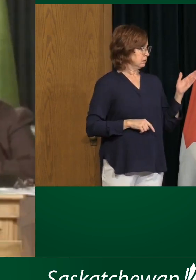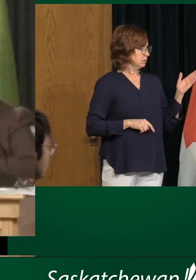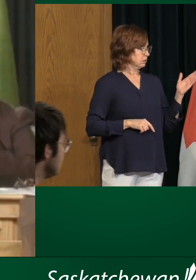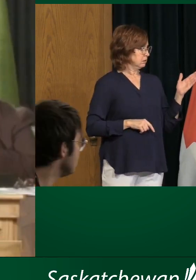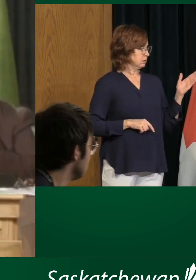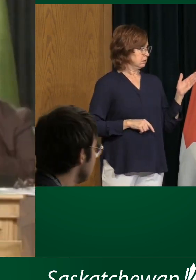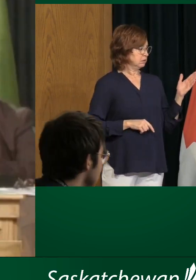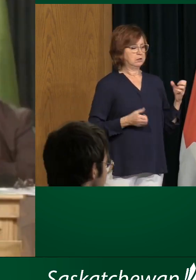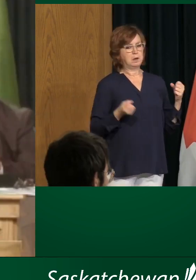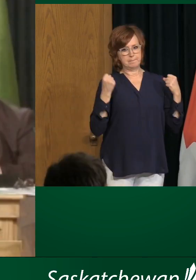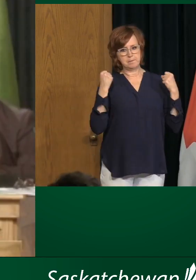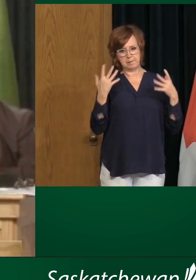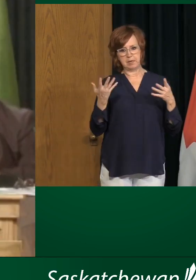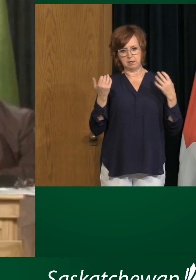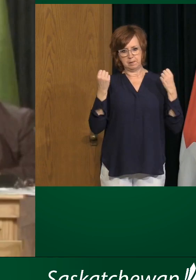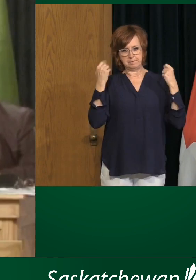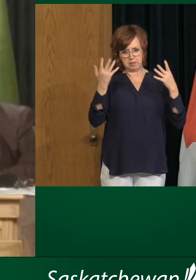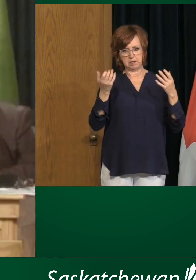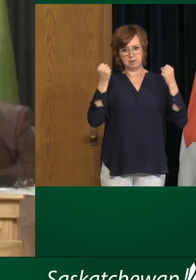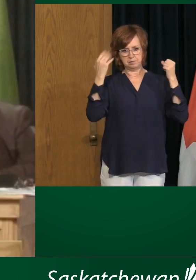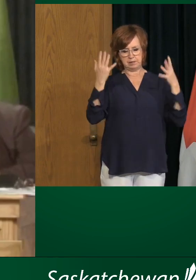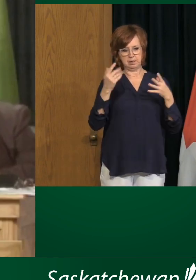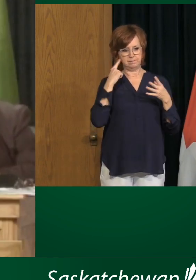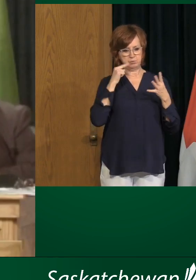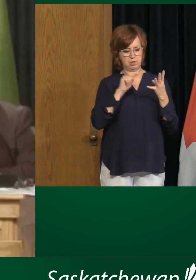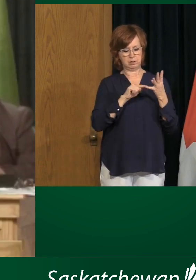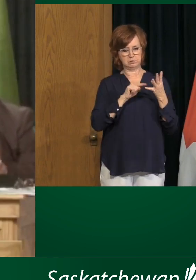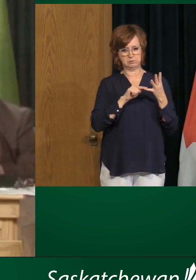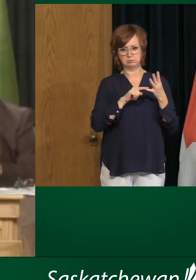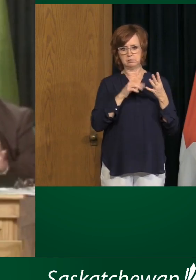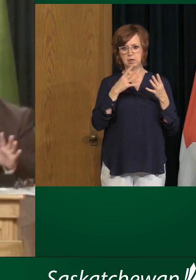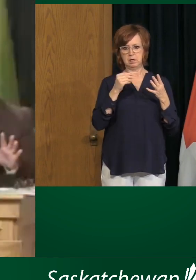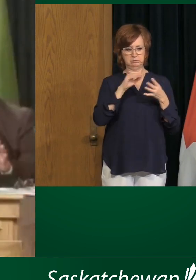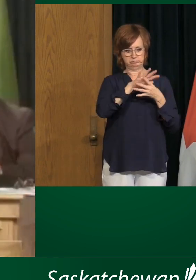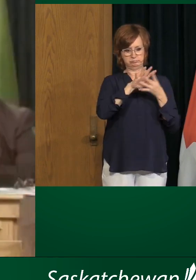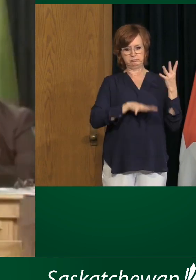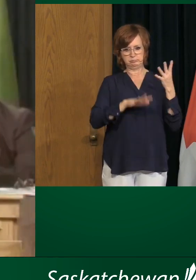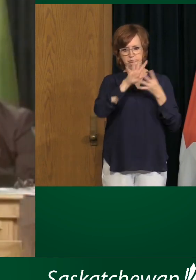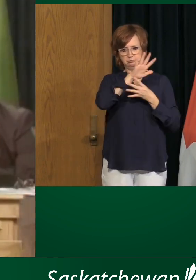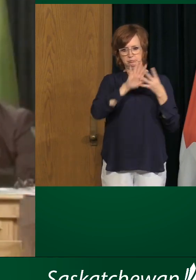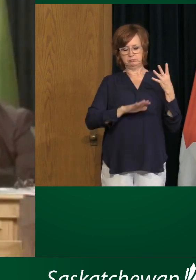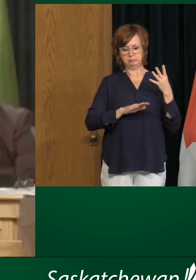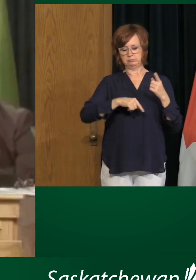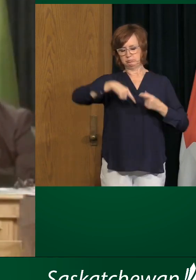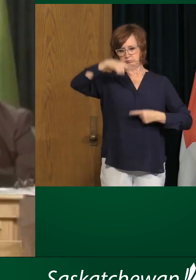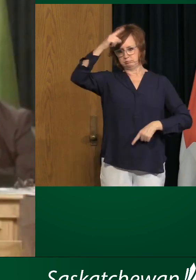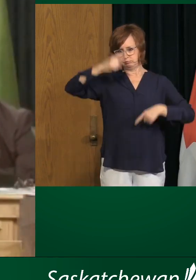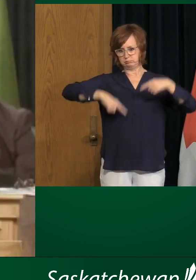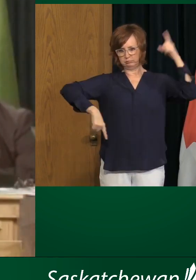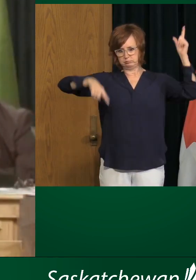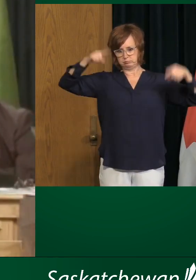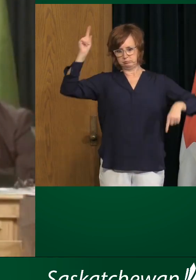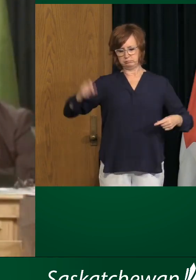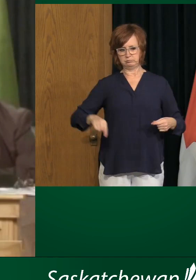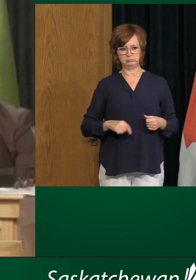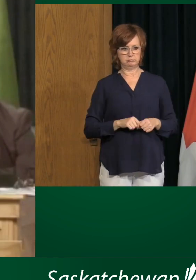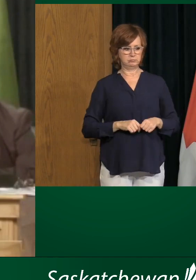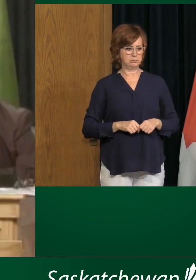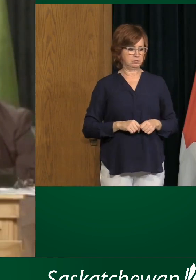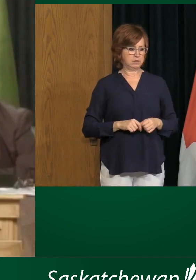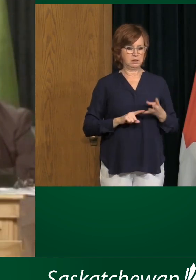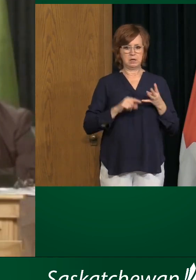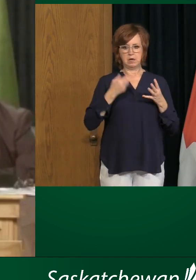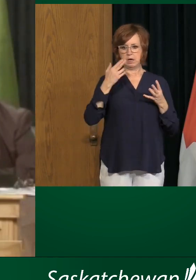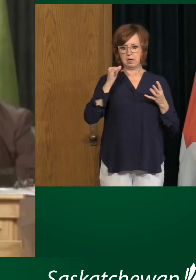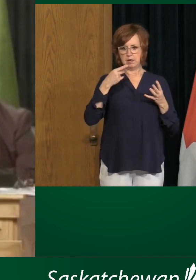There are very many people who are waiting for elective procedures, and there's a wide range of those. I mean, just to name a few, so people are waiting for